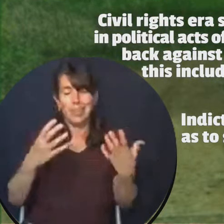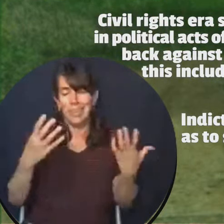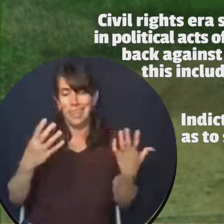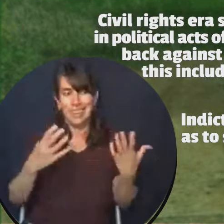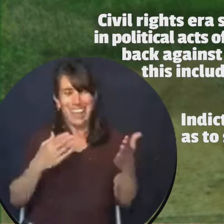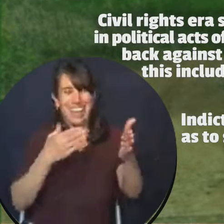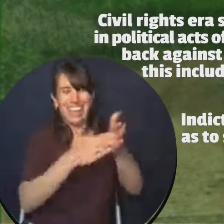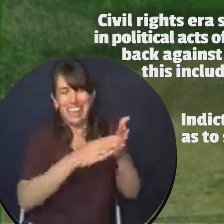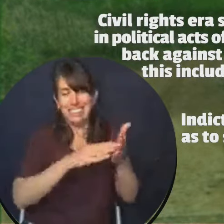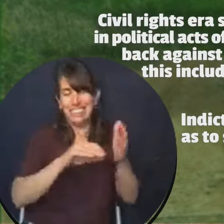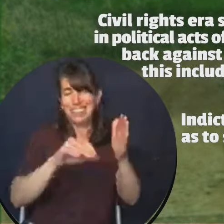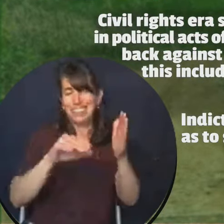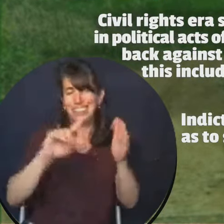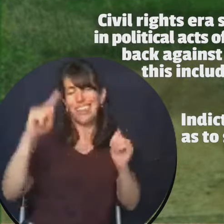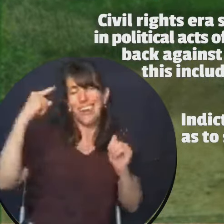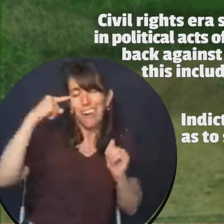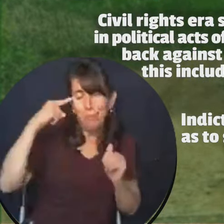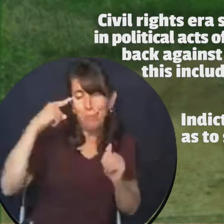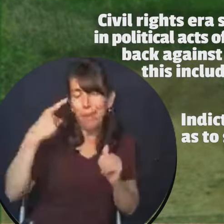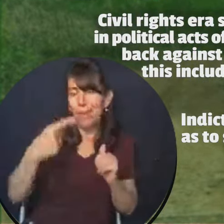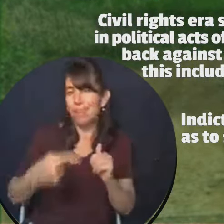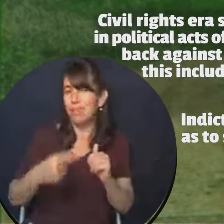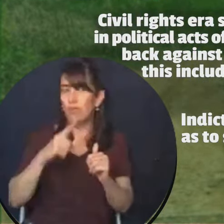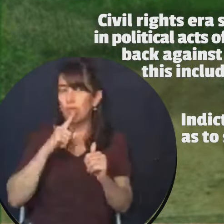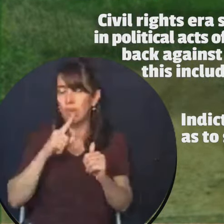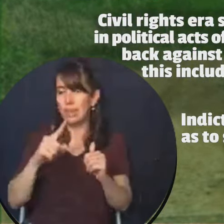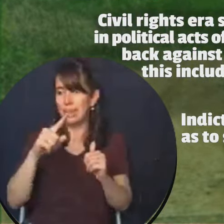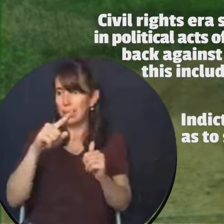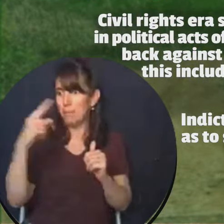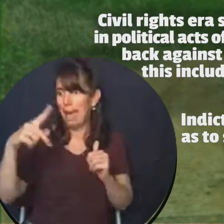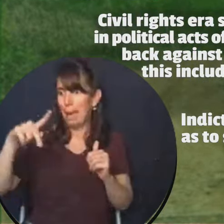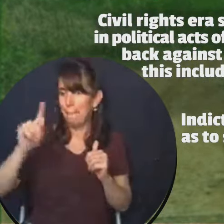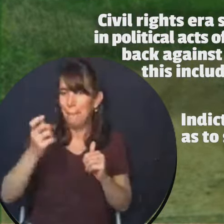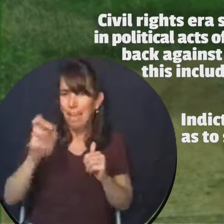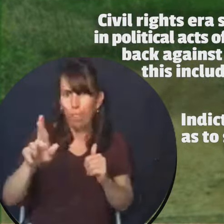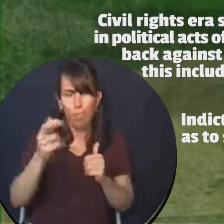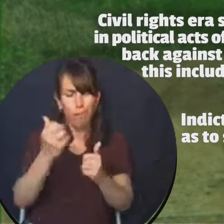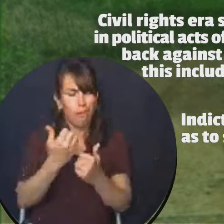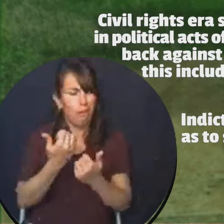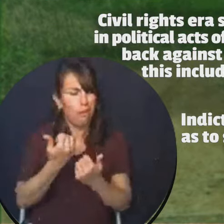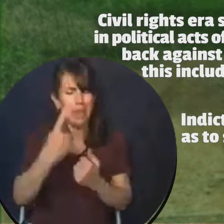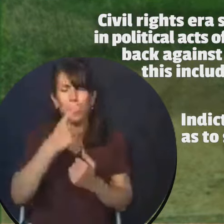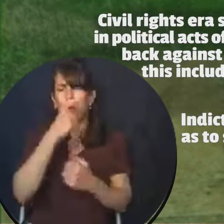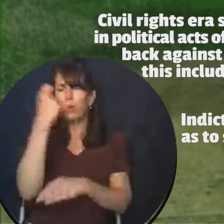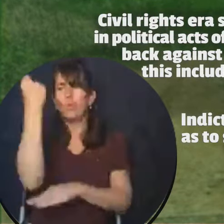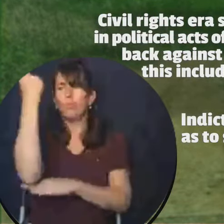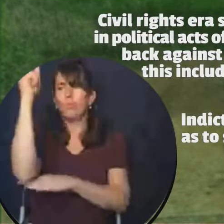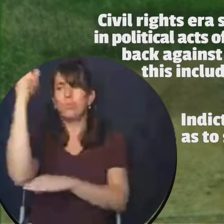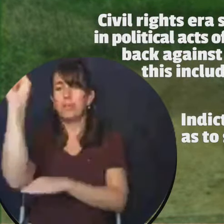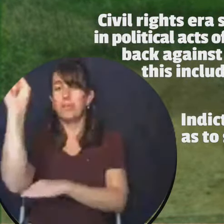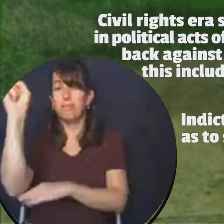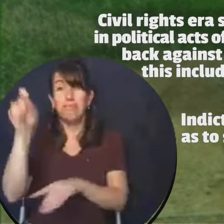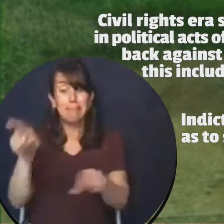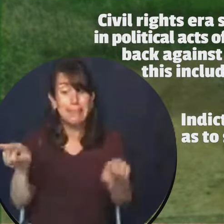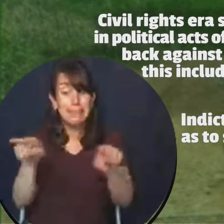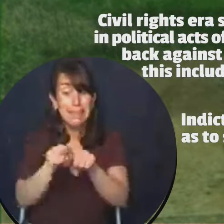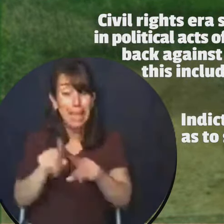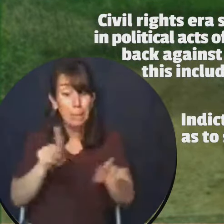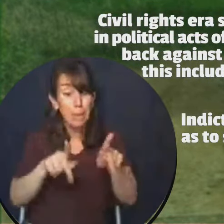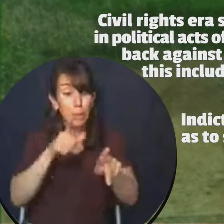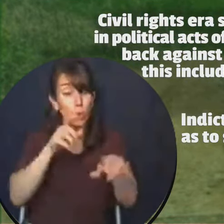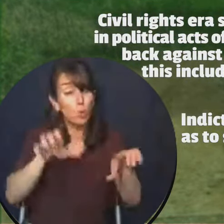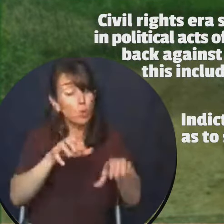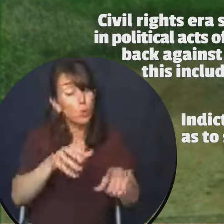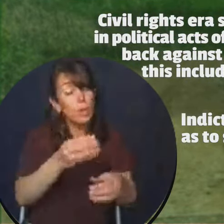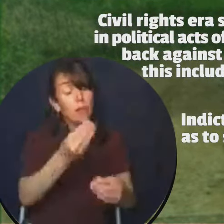watchdog groups. And it's no mistake that the same people who were doing like food breakfasts and food aid are also doing protests, are